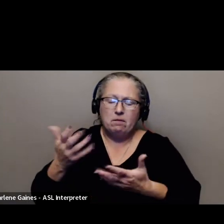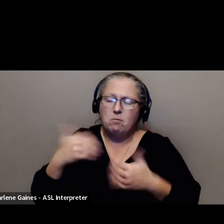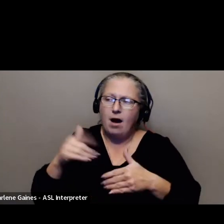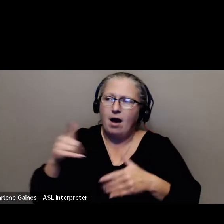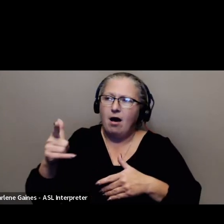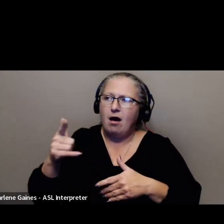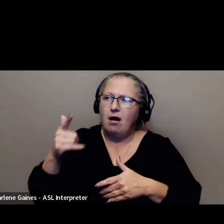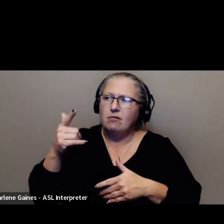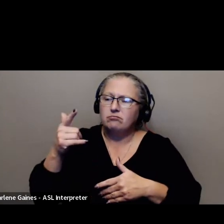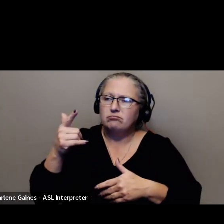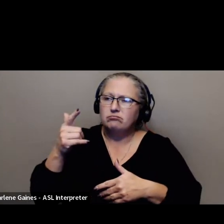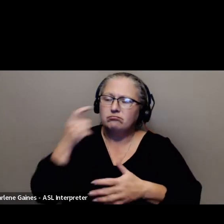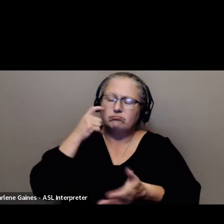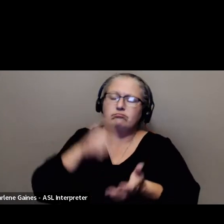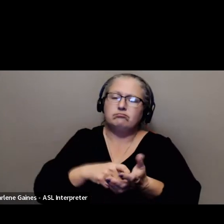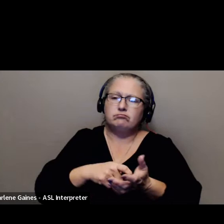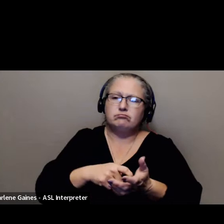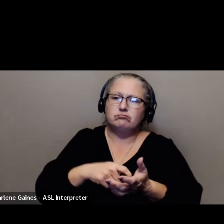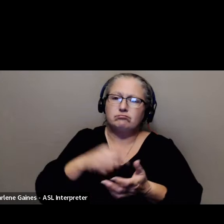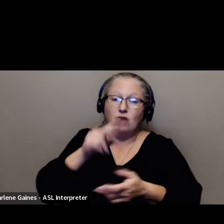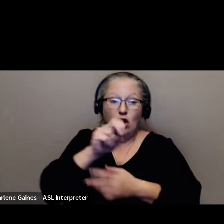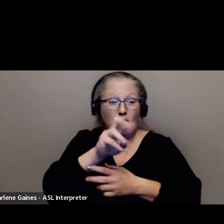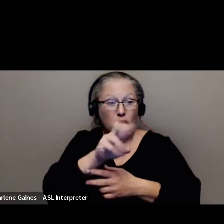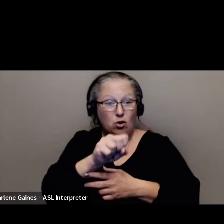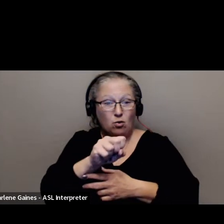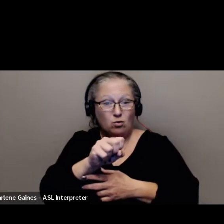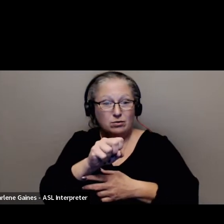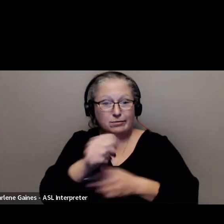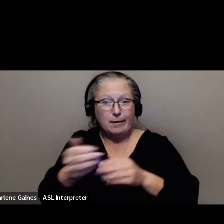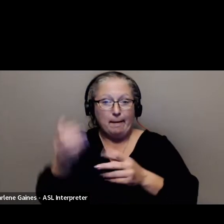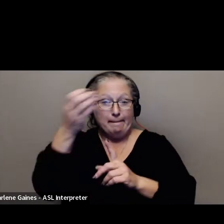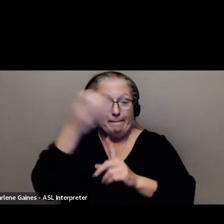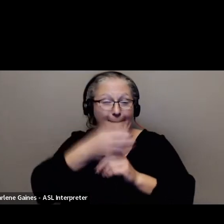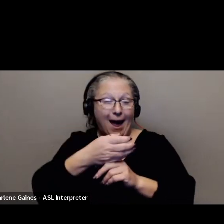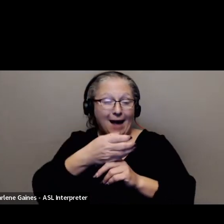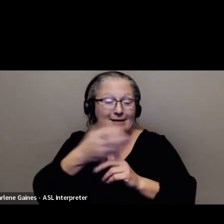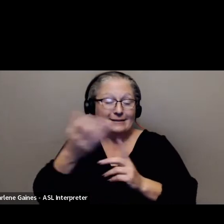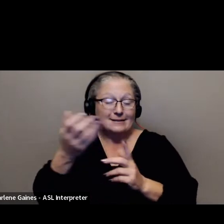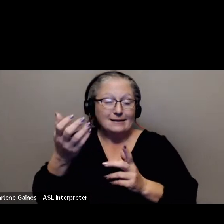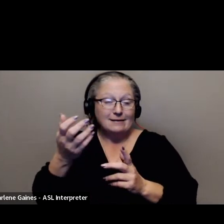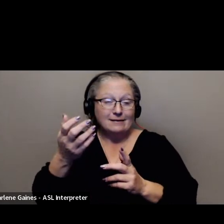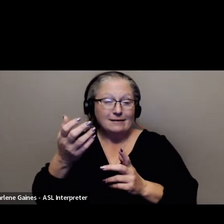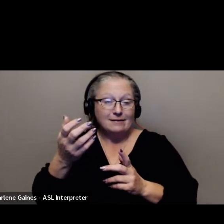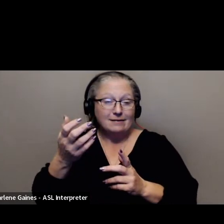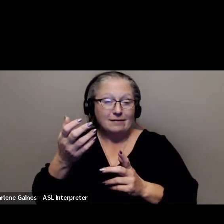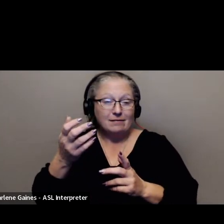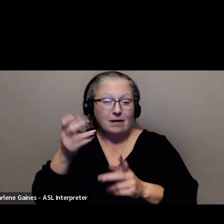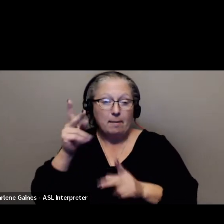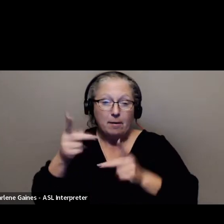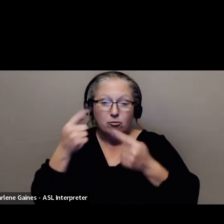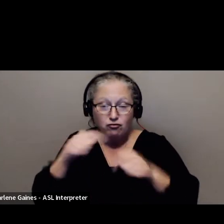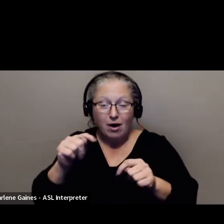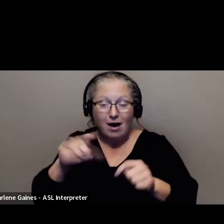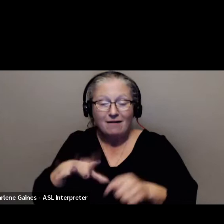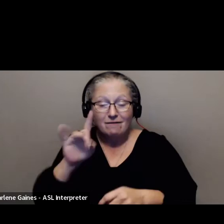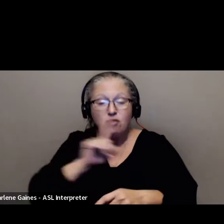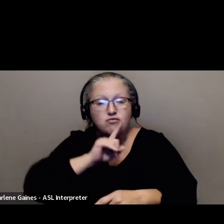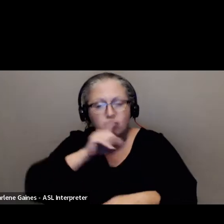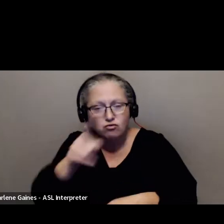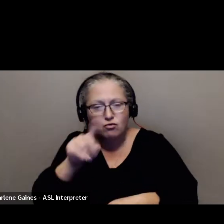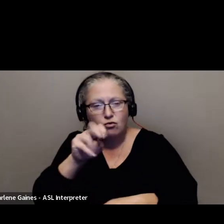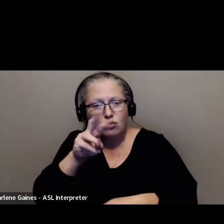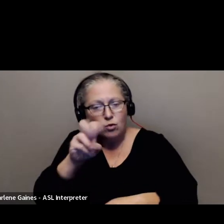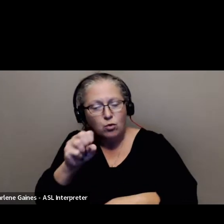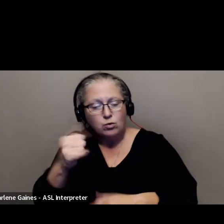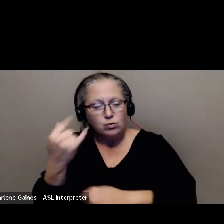acknowledged that even though the news that has been masked, it has been not masked, and people are trying to find the true news these days, and